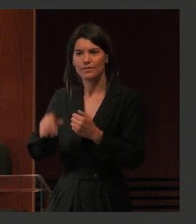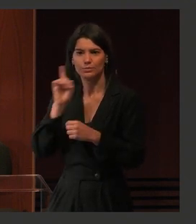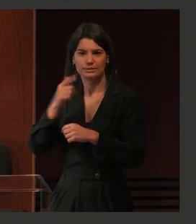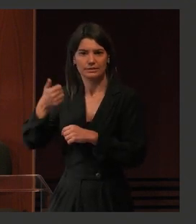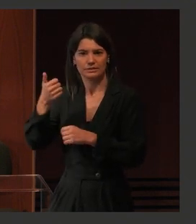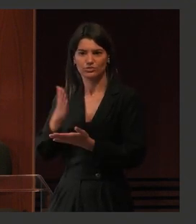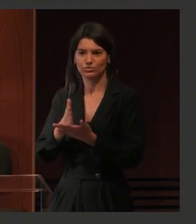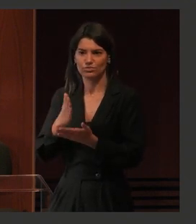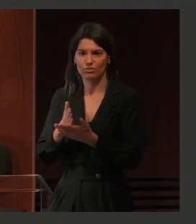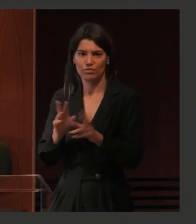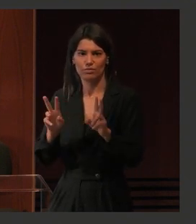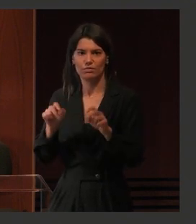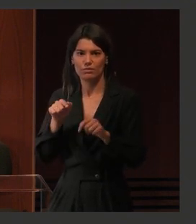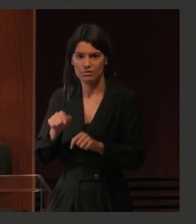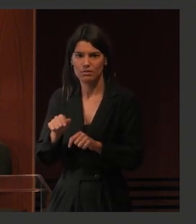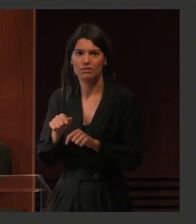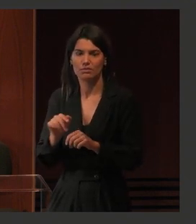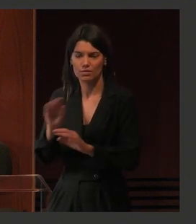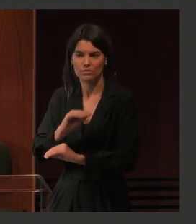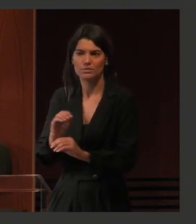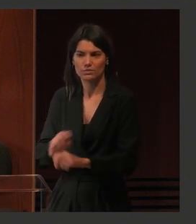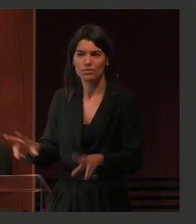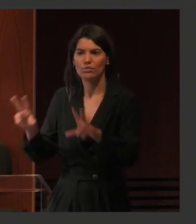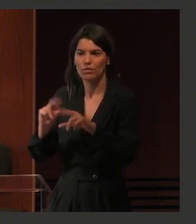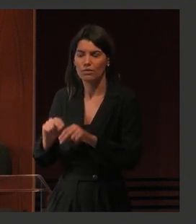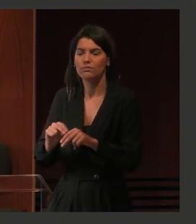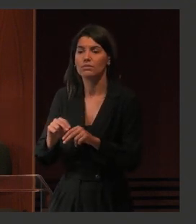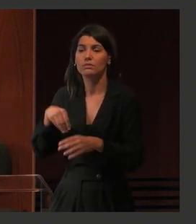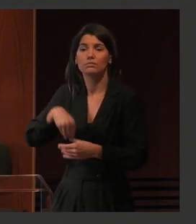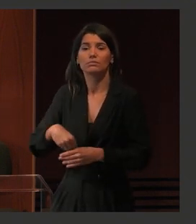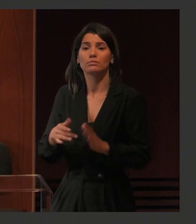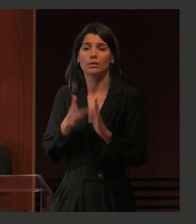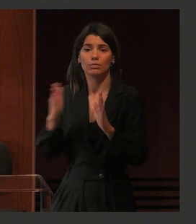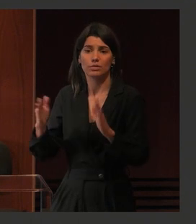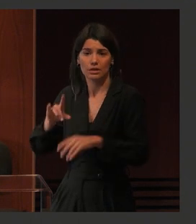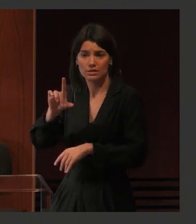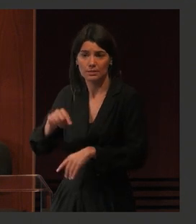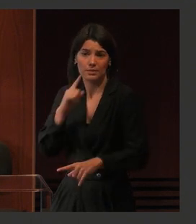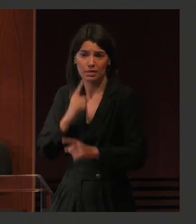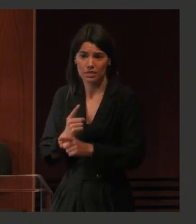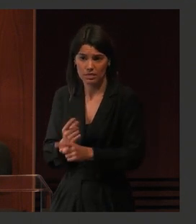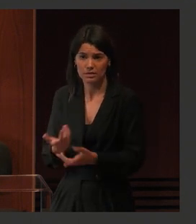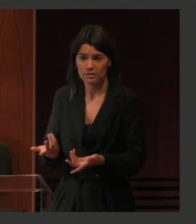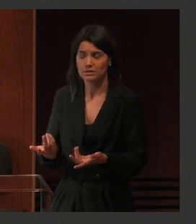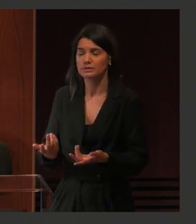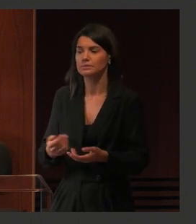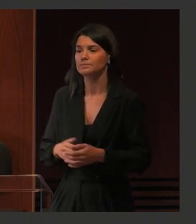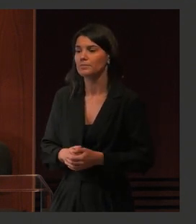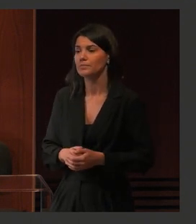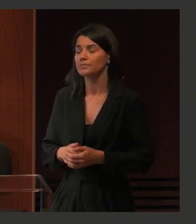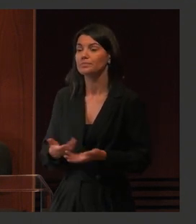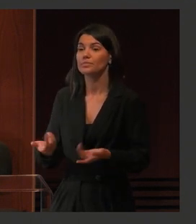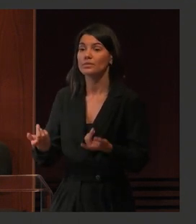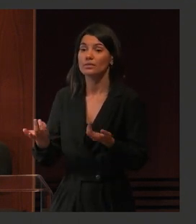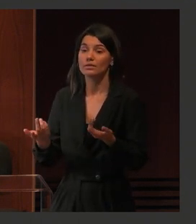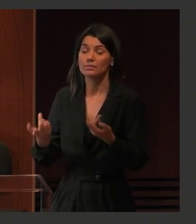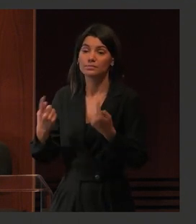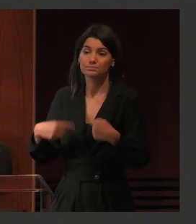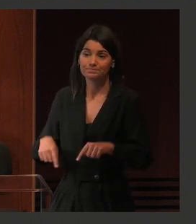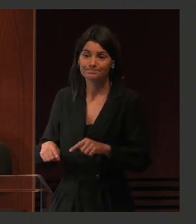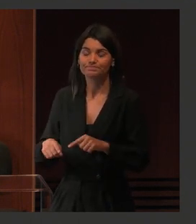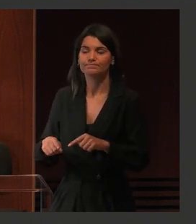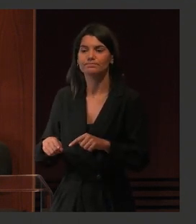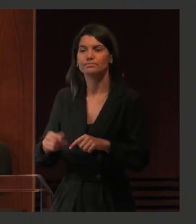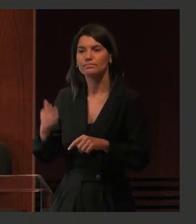also, of course, more prominent in the school libraries. The depletion of reading skills, really. Also in my country,